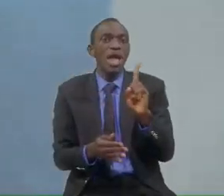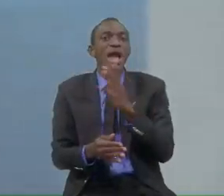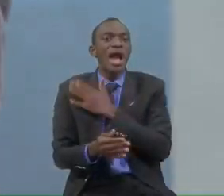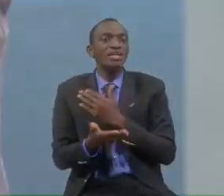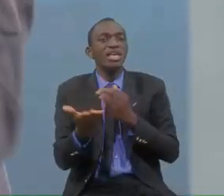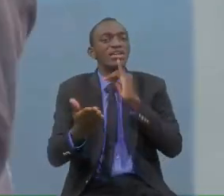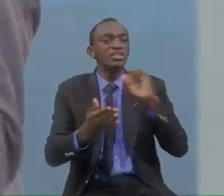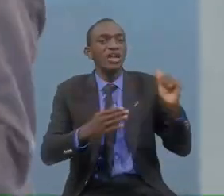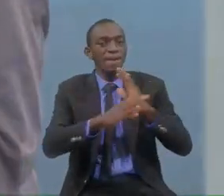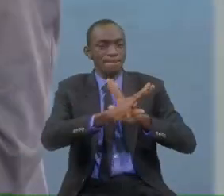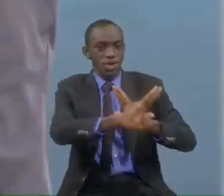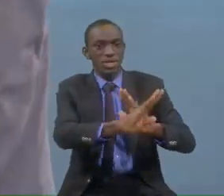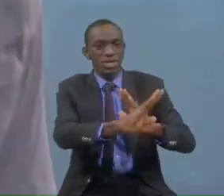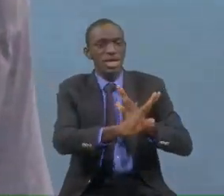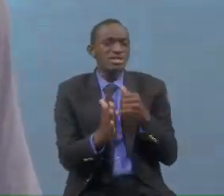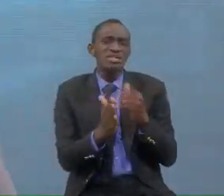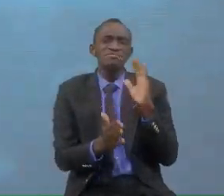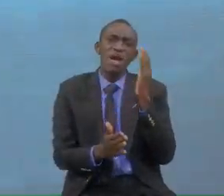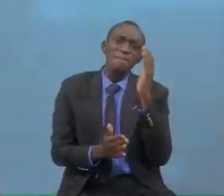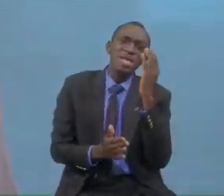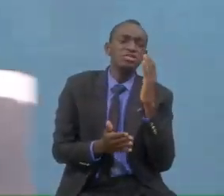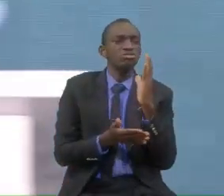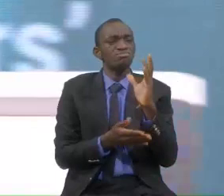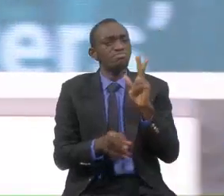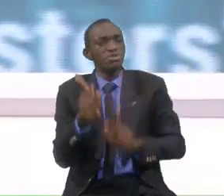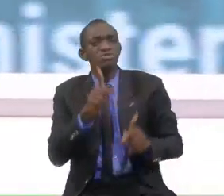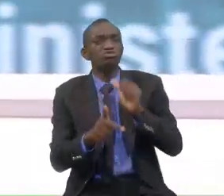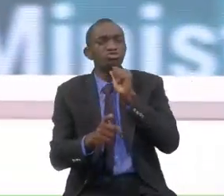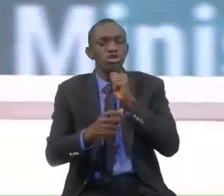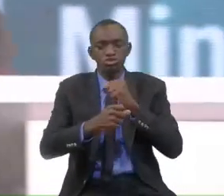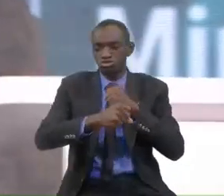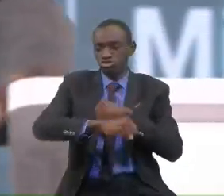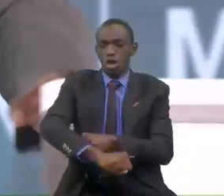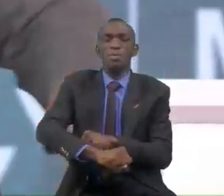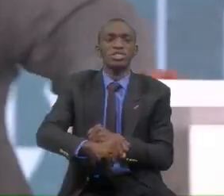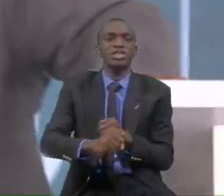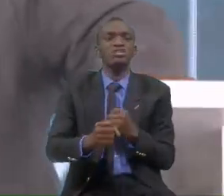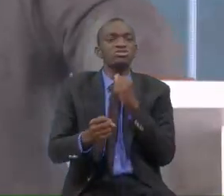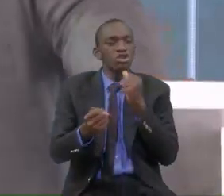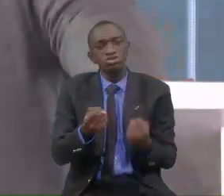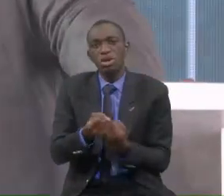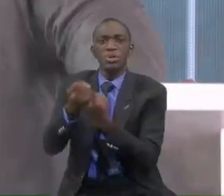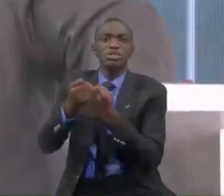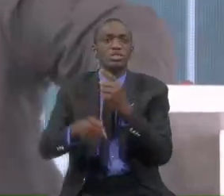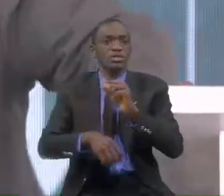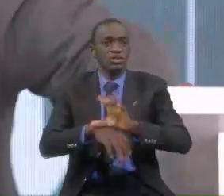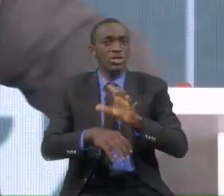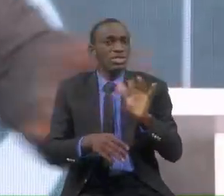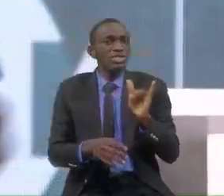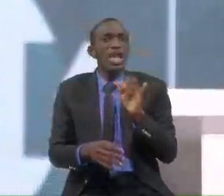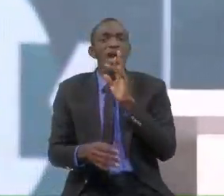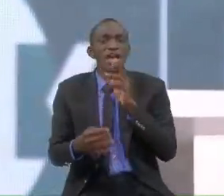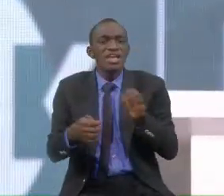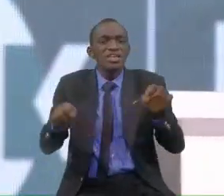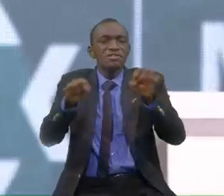that people, they're not supporting. Not only they are not supporting, they're even contradicting and resisting. You are sad